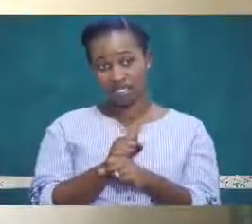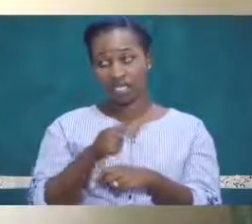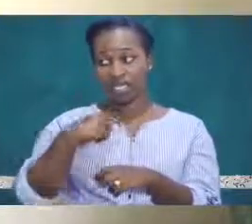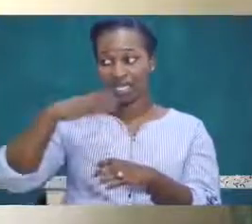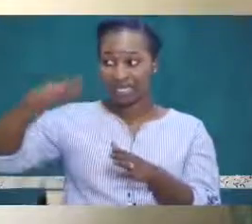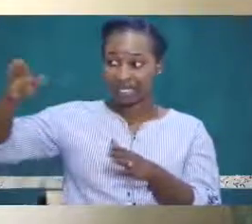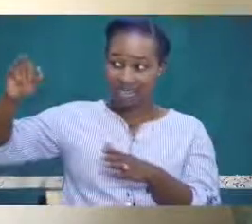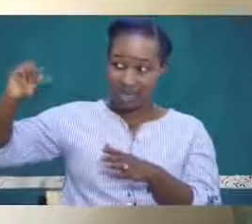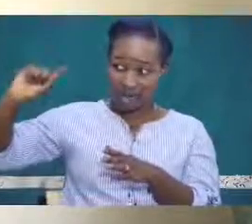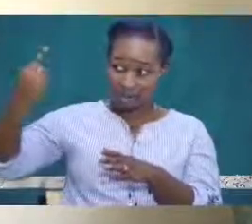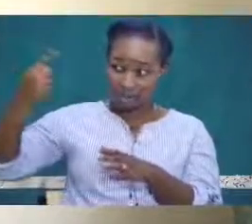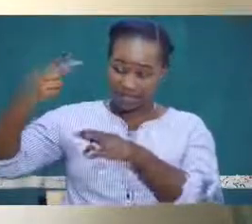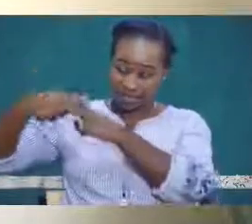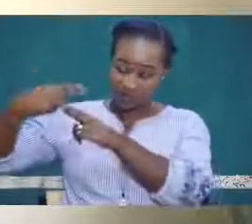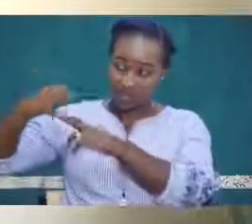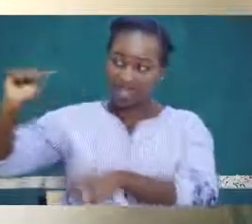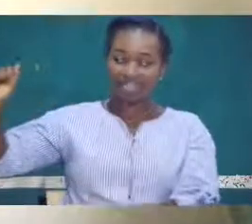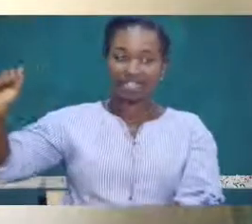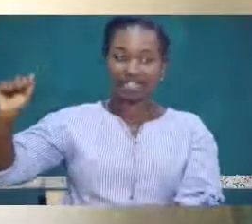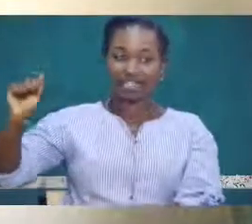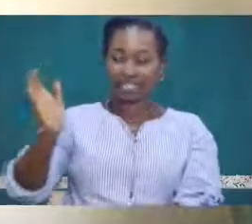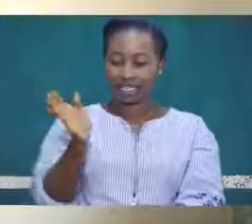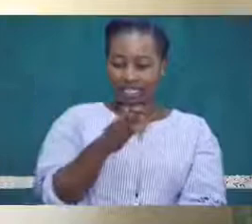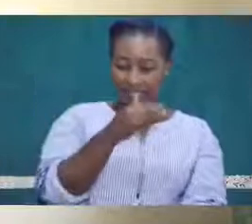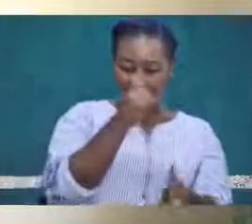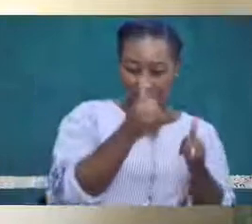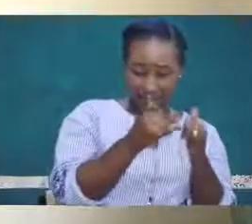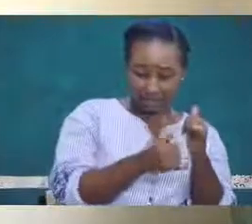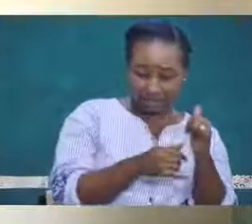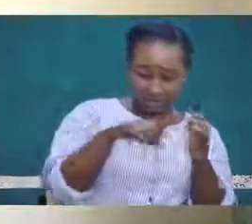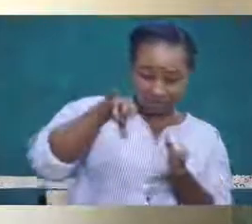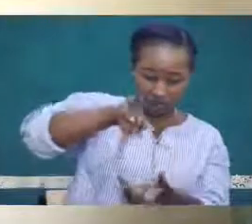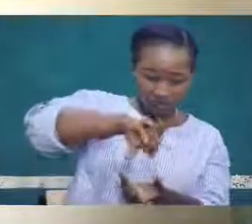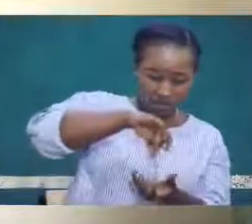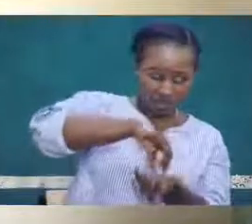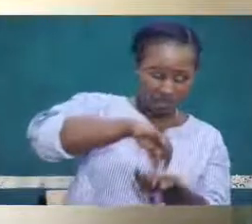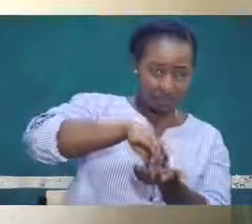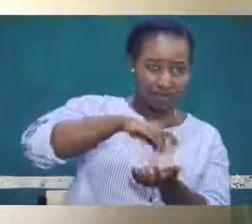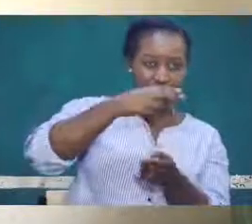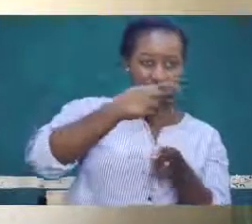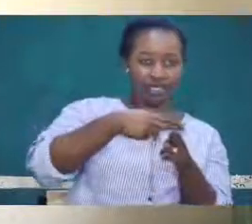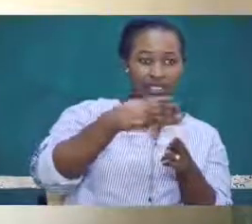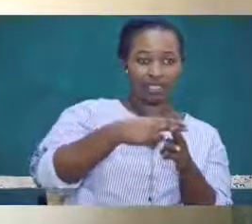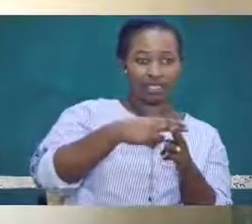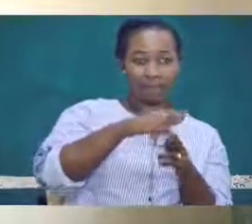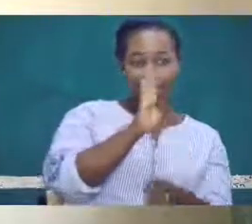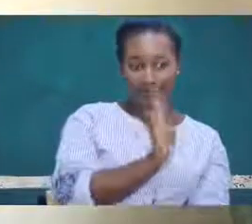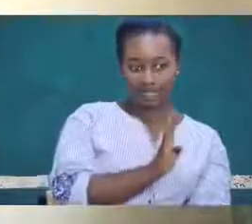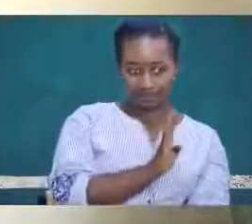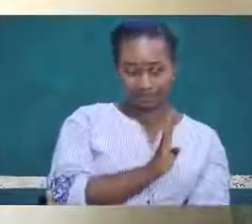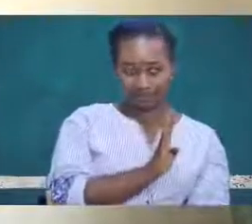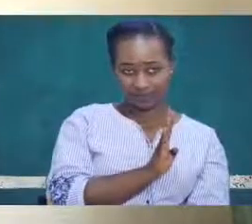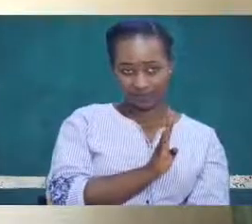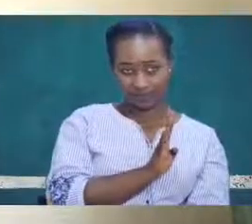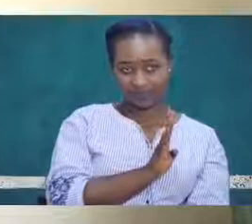A. And the other point right there where it enters the beaker, you see that? I'm going to call it end B.